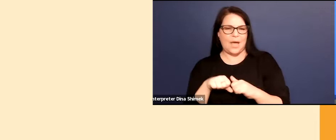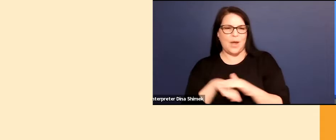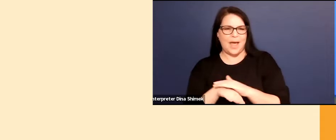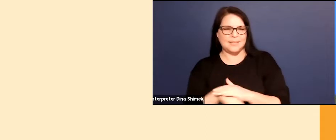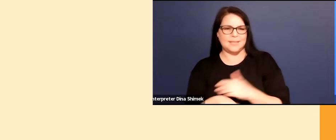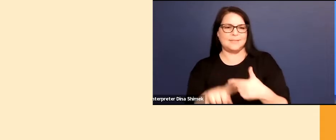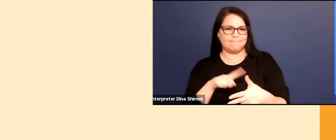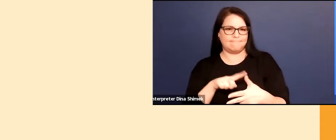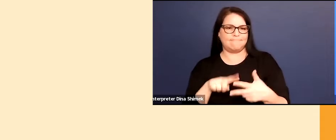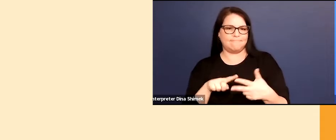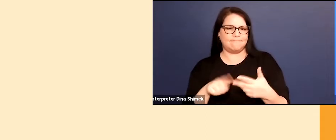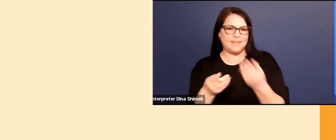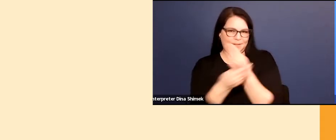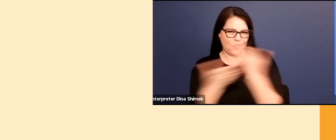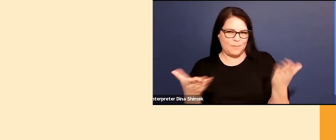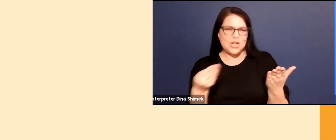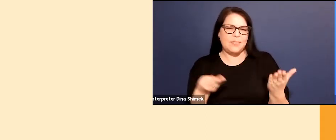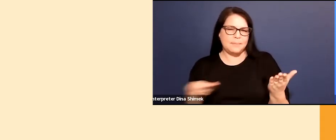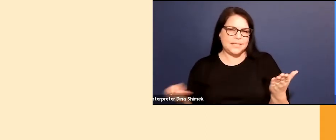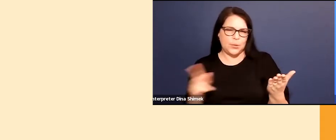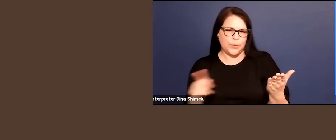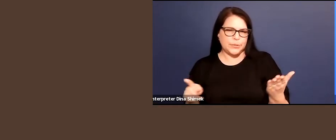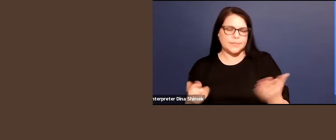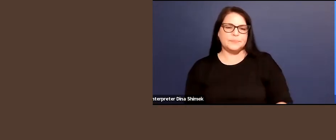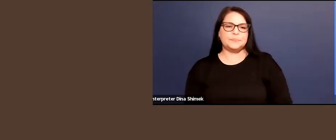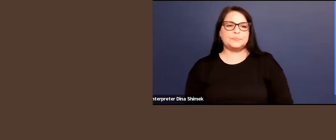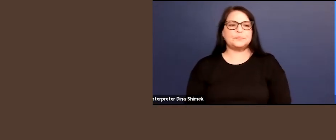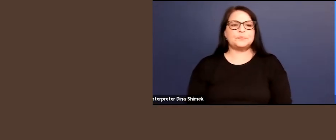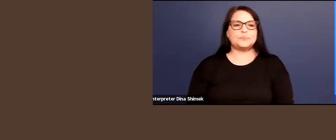this information and these materials.